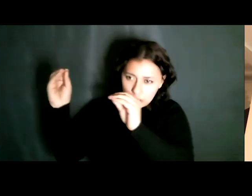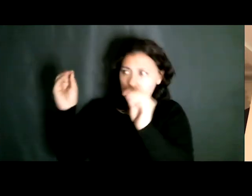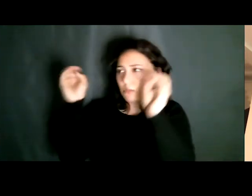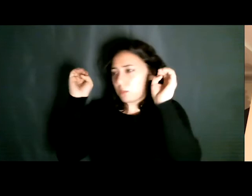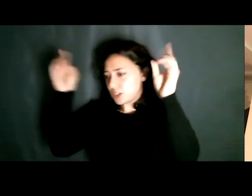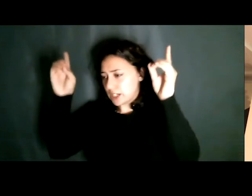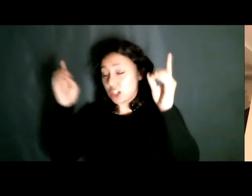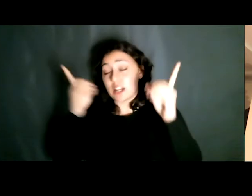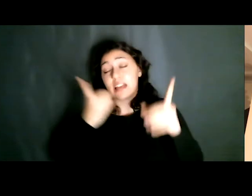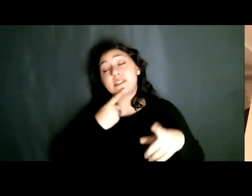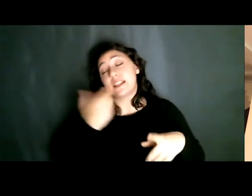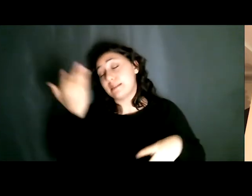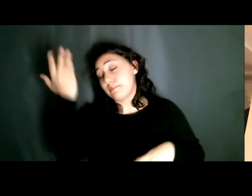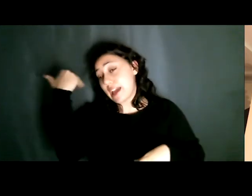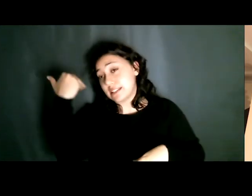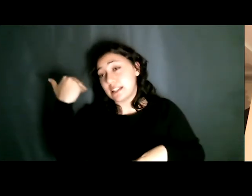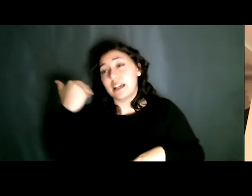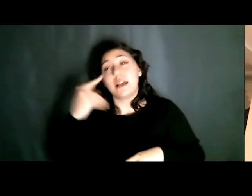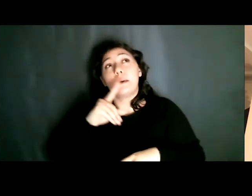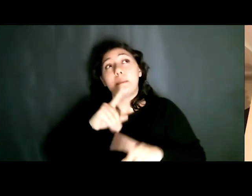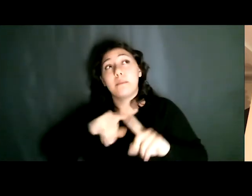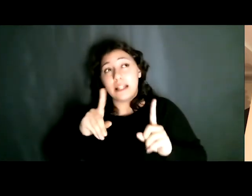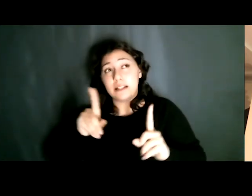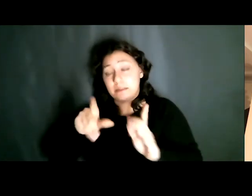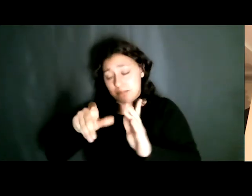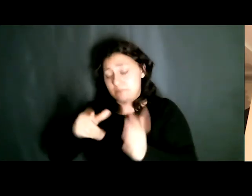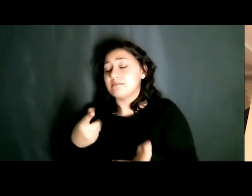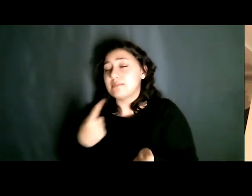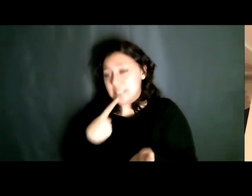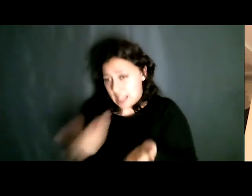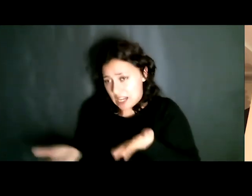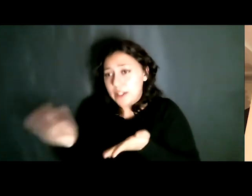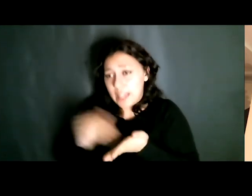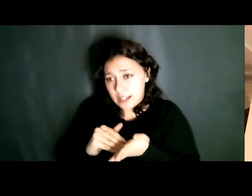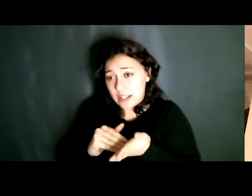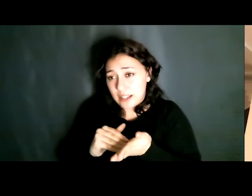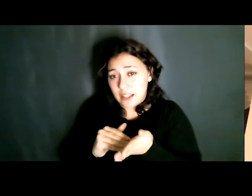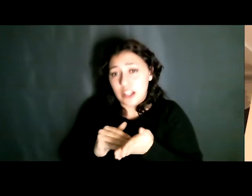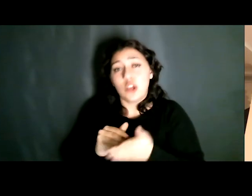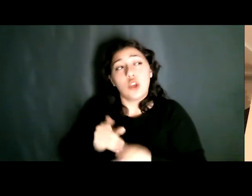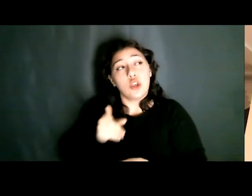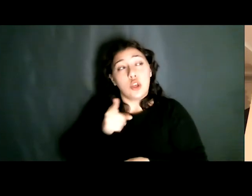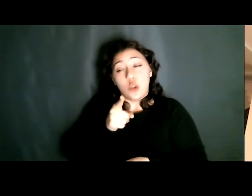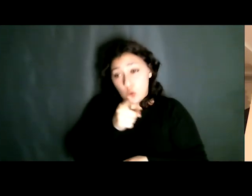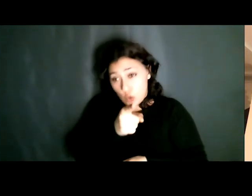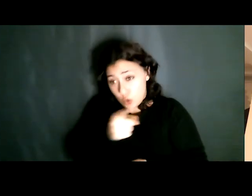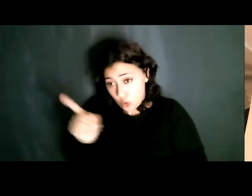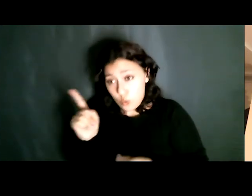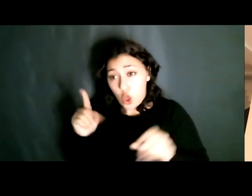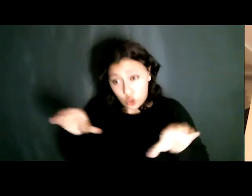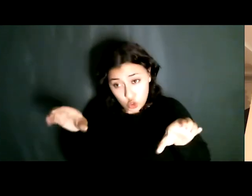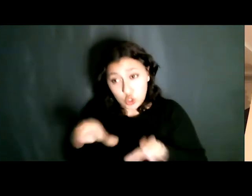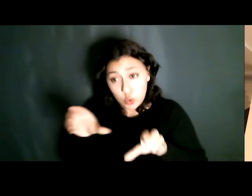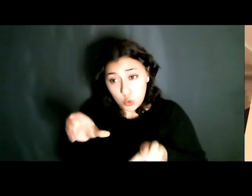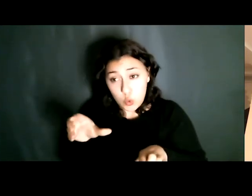it, is what you do in the classroom with the students, what you do every day